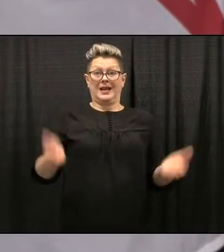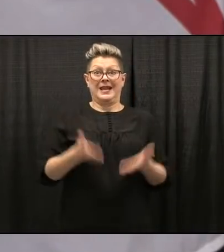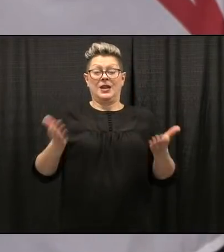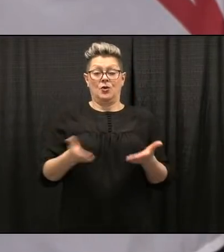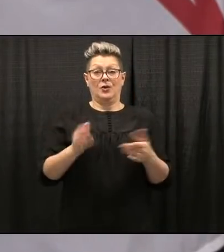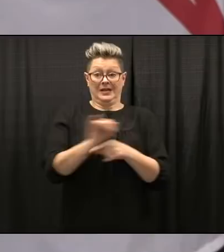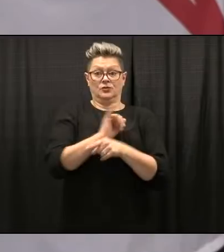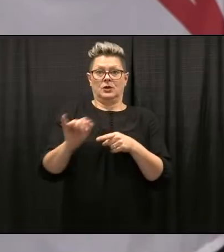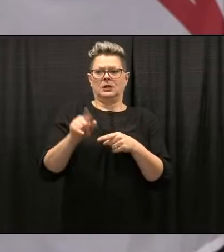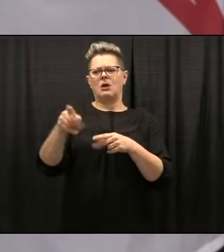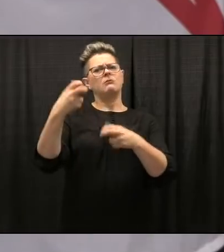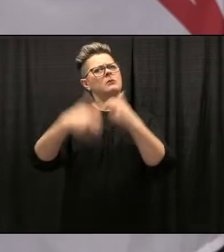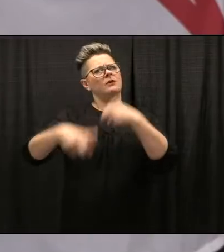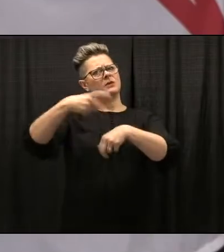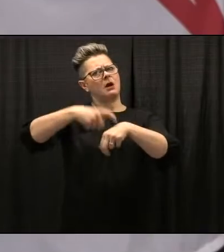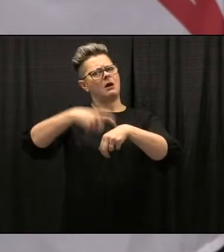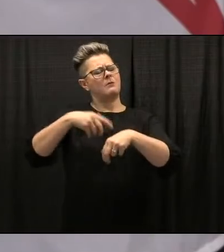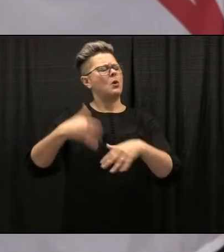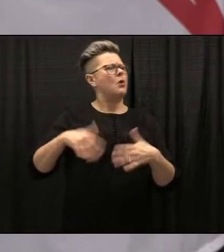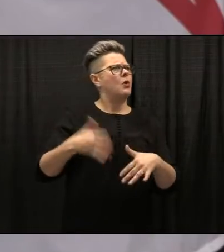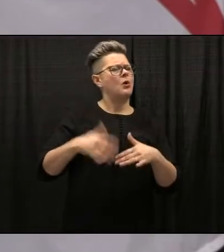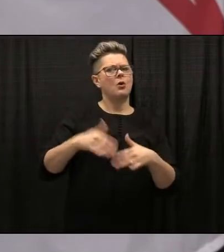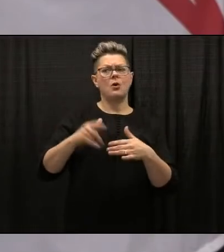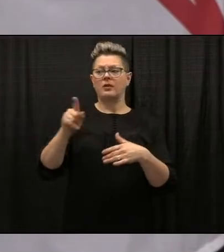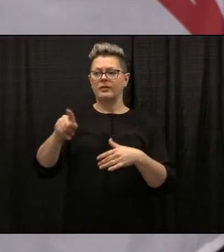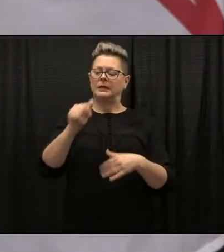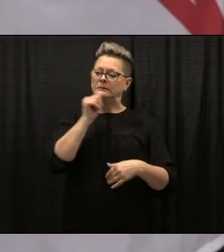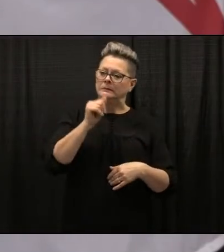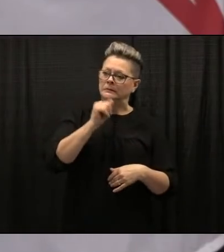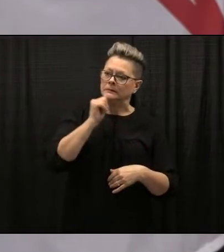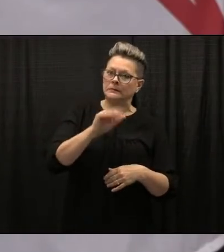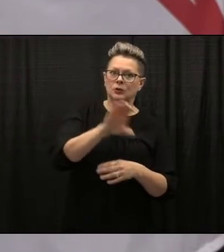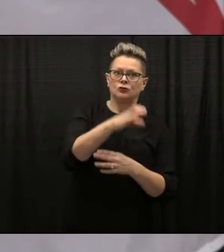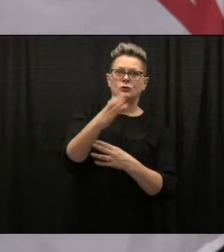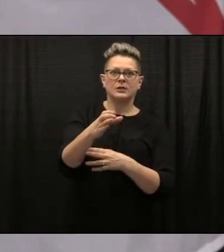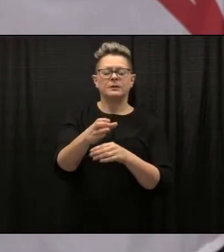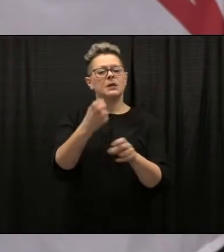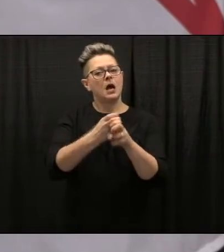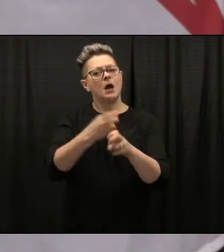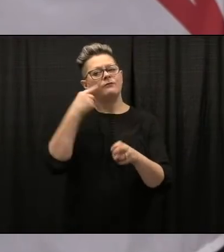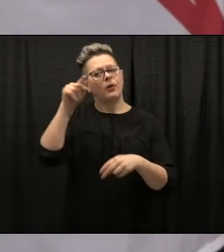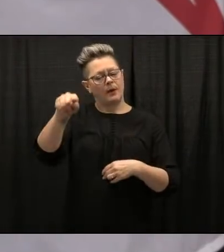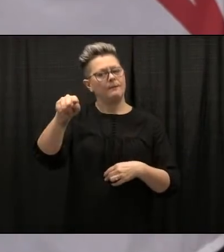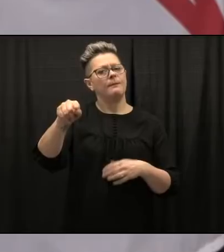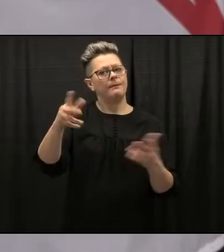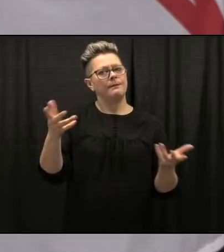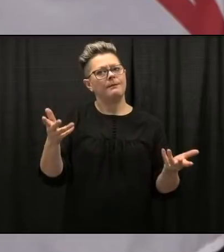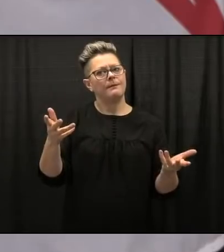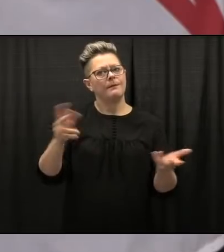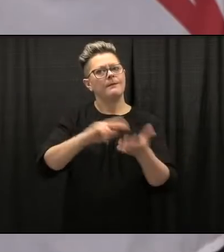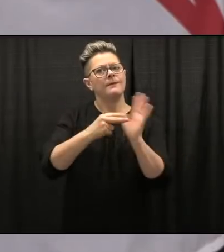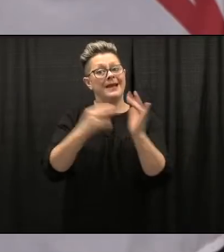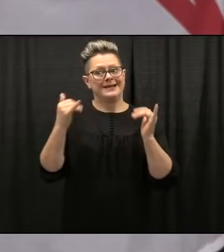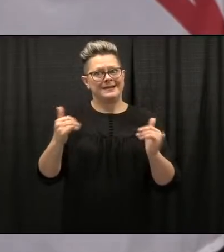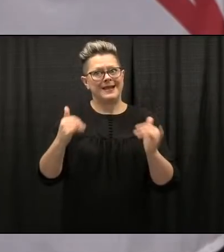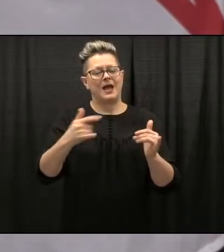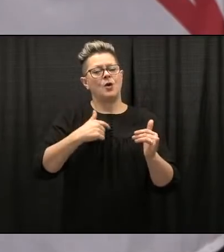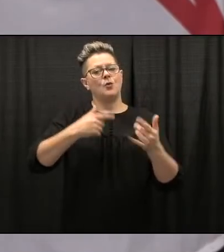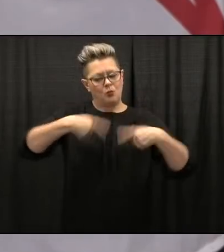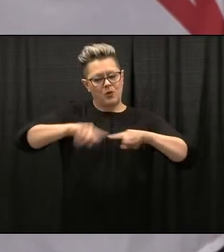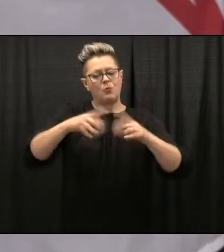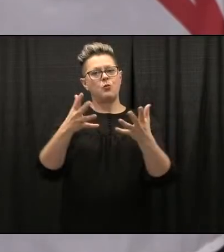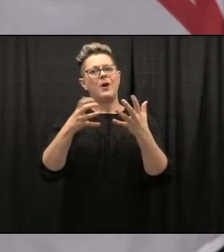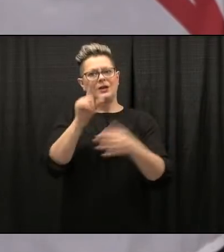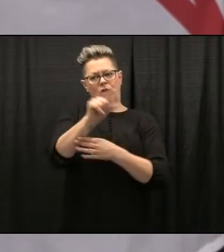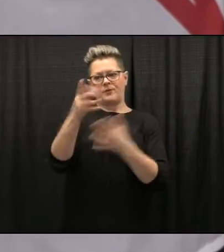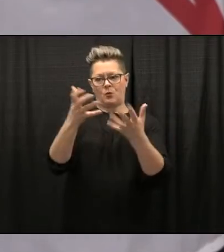especially during Christmas, which for some is quite profitable. So we wanted to make sure that they could be there to survive,